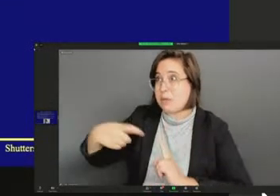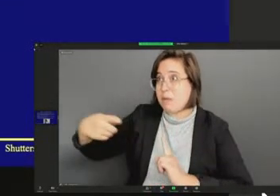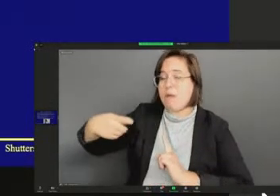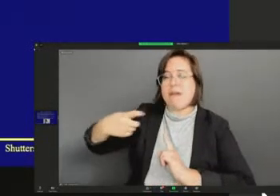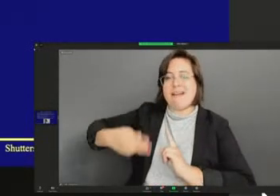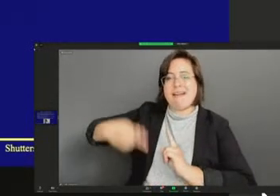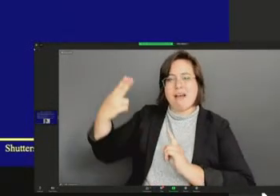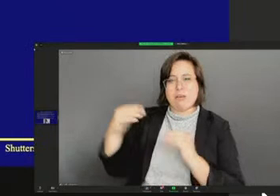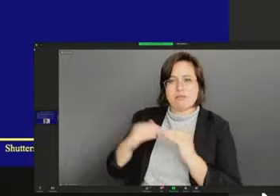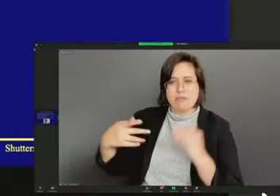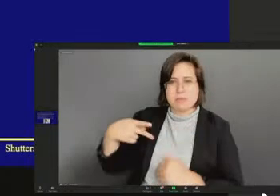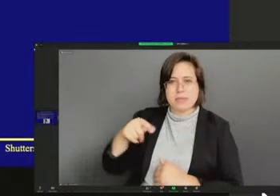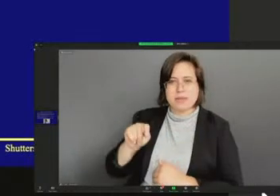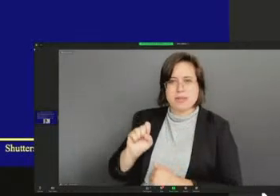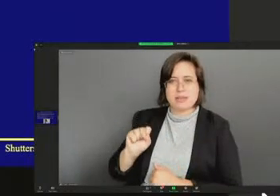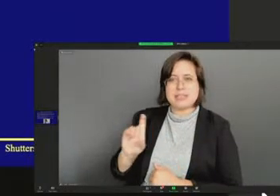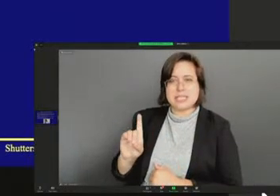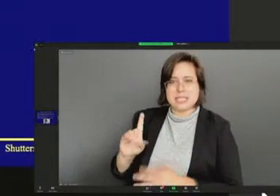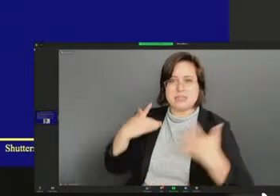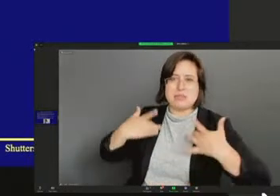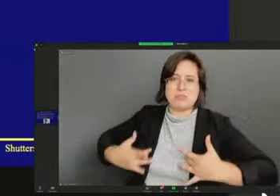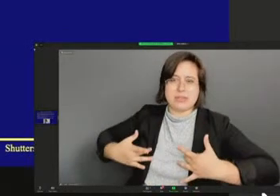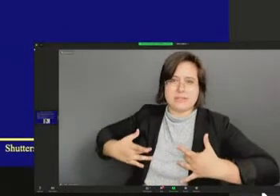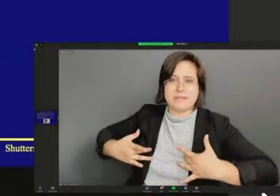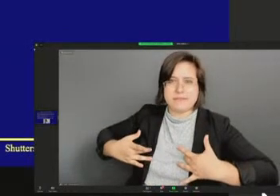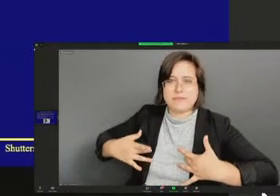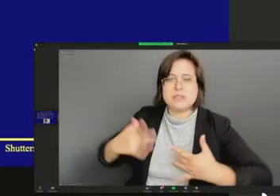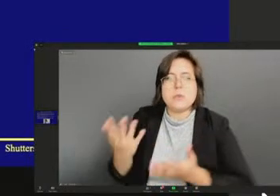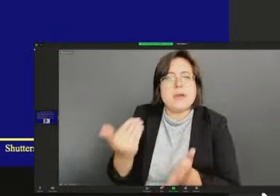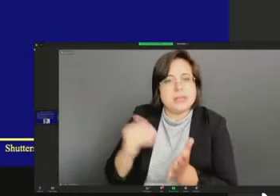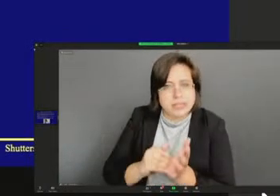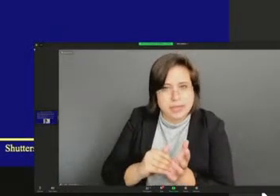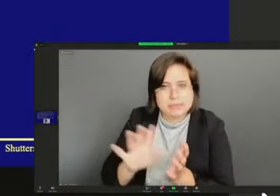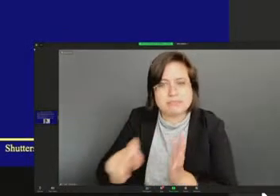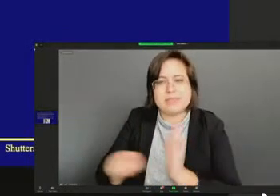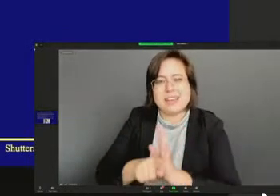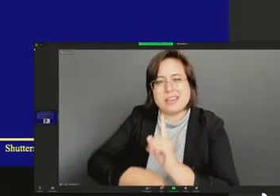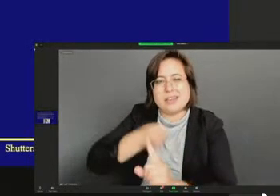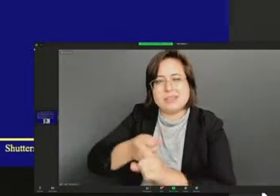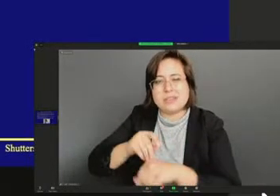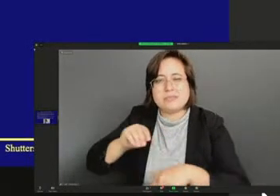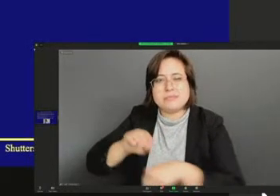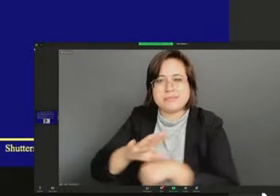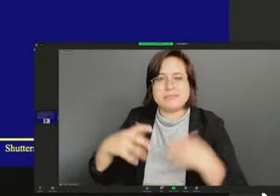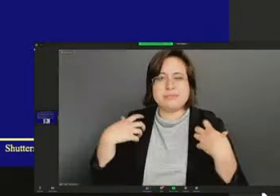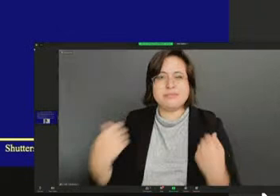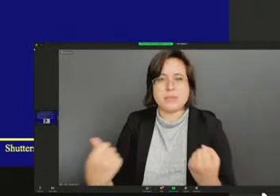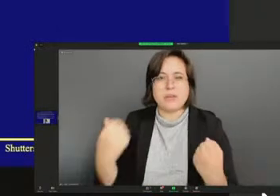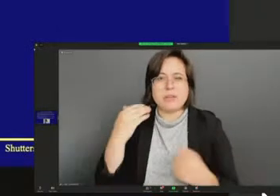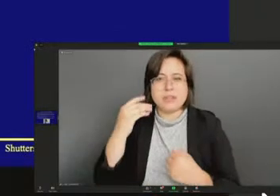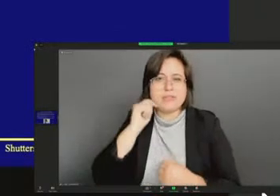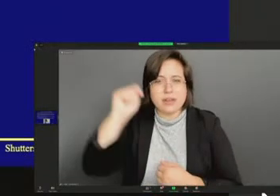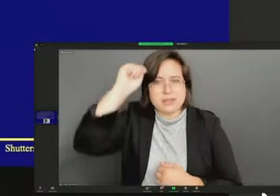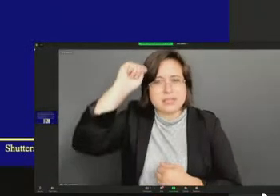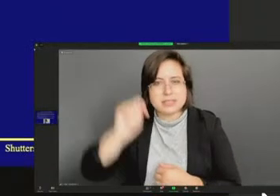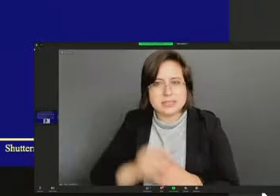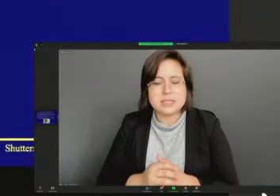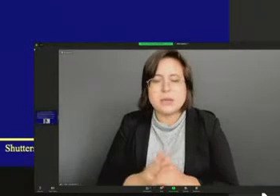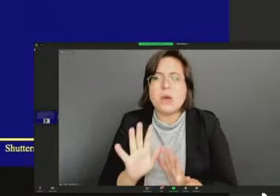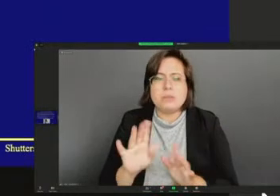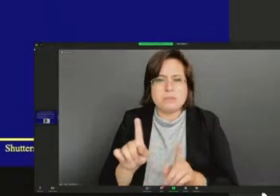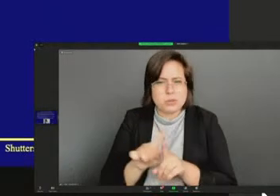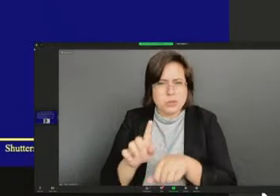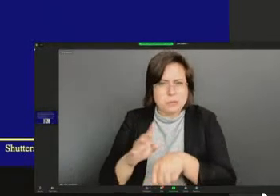depressive symptoms in the following year. So again, we are seeing adverse impacts on the health of adolescents. And by the way, there is